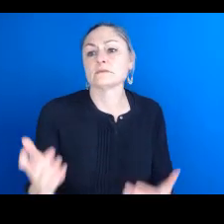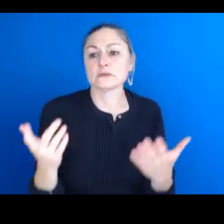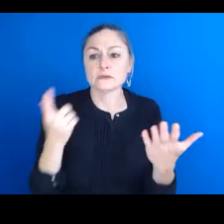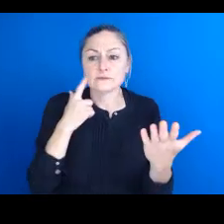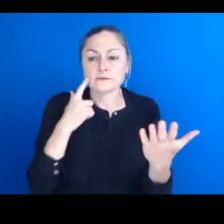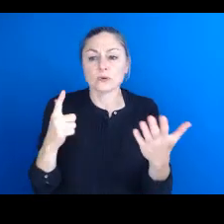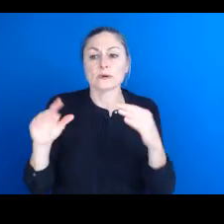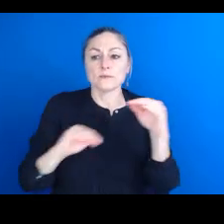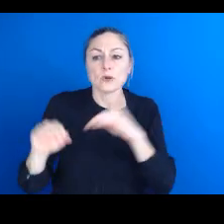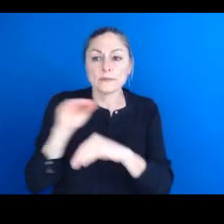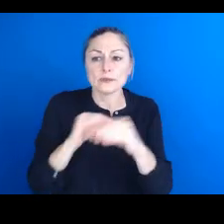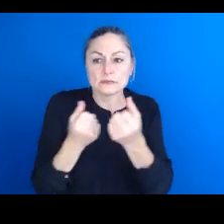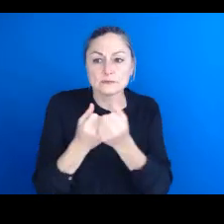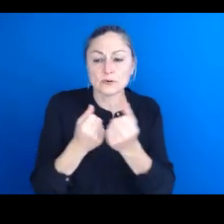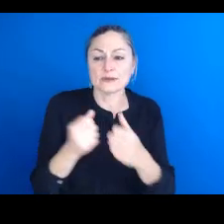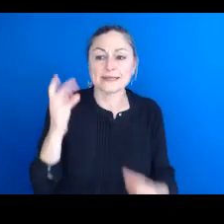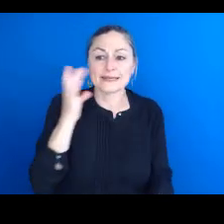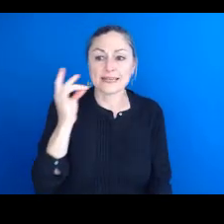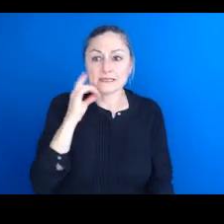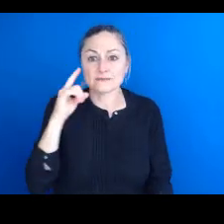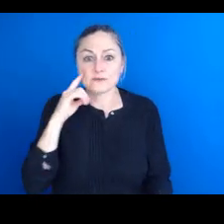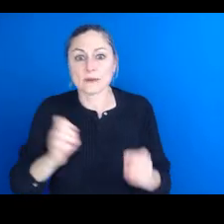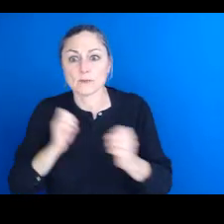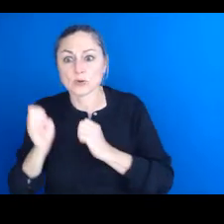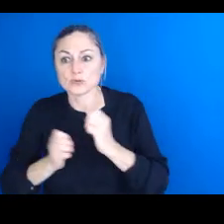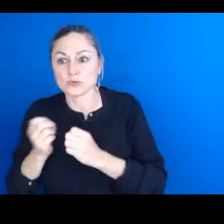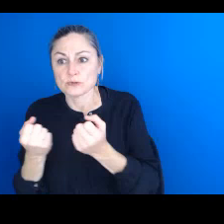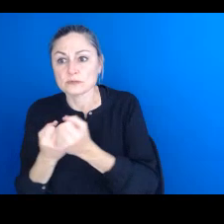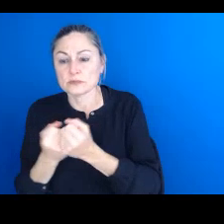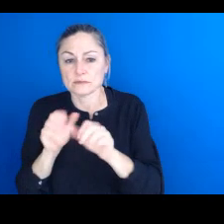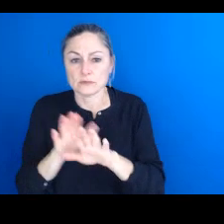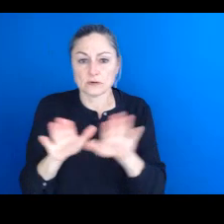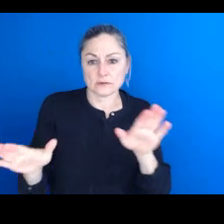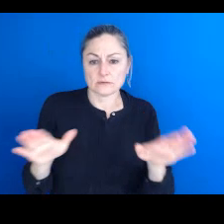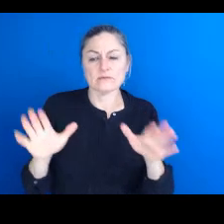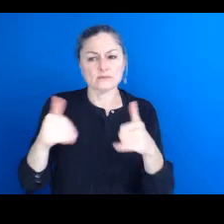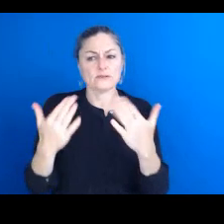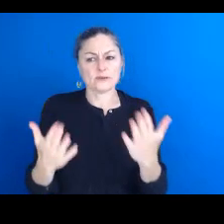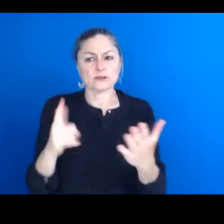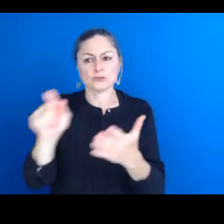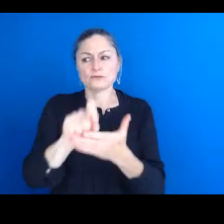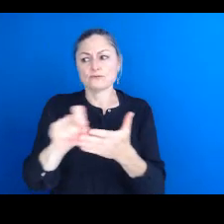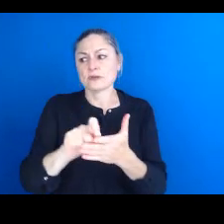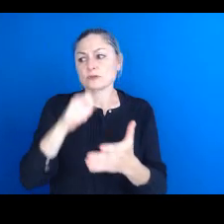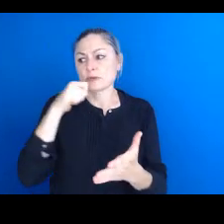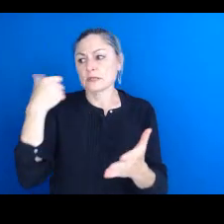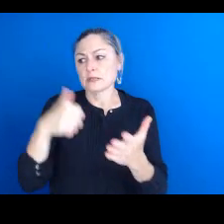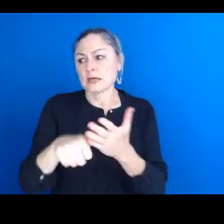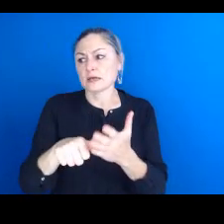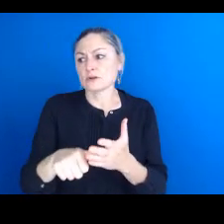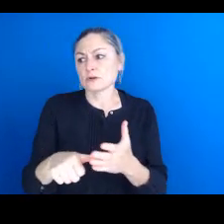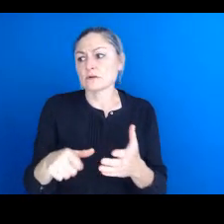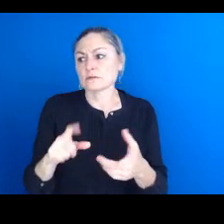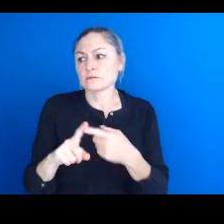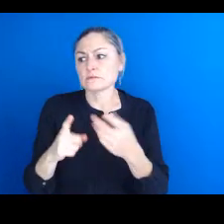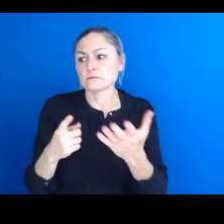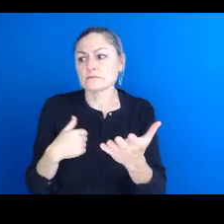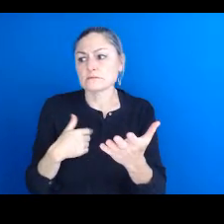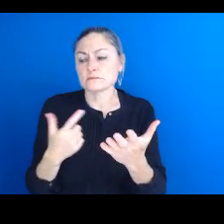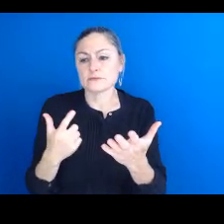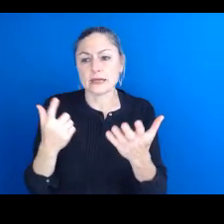cat is for emotional support. Your provider should be able to write you a letter to be able to provide that information